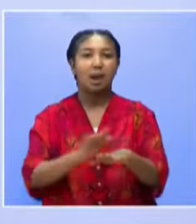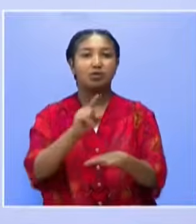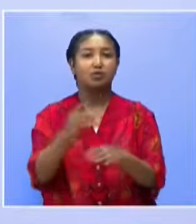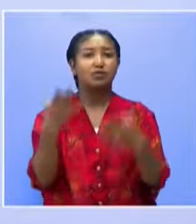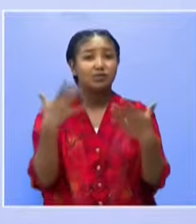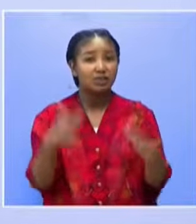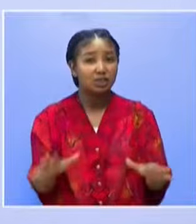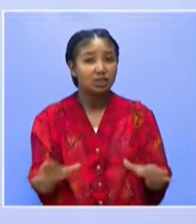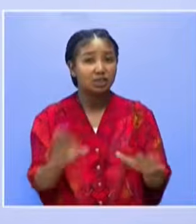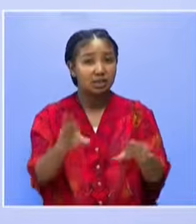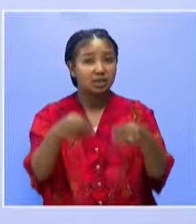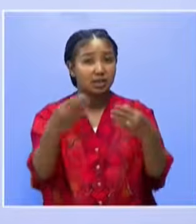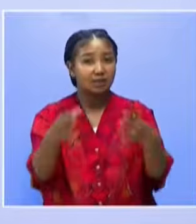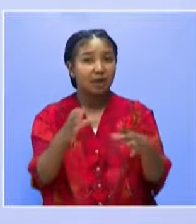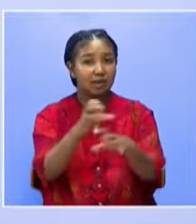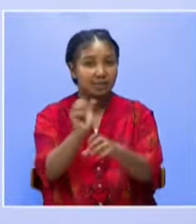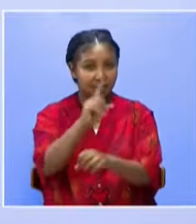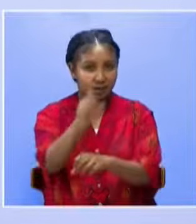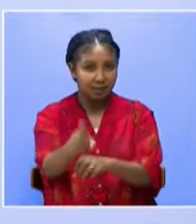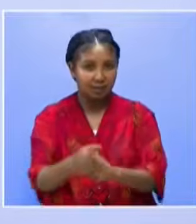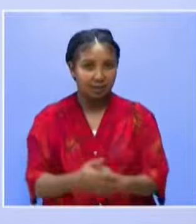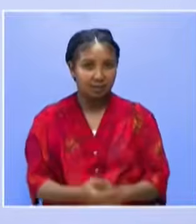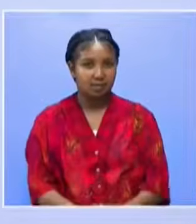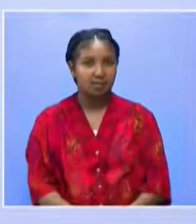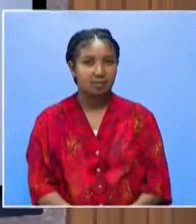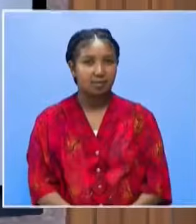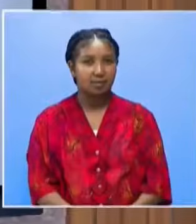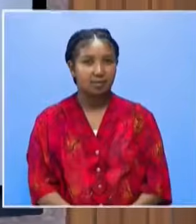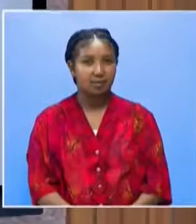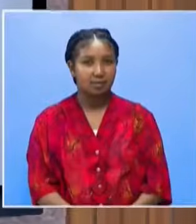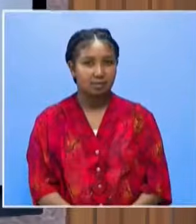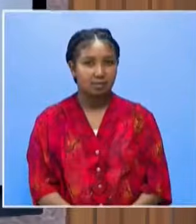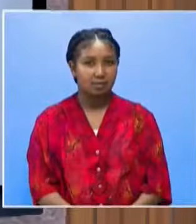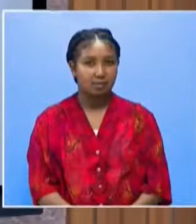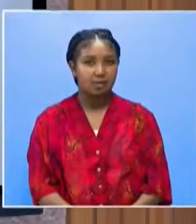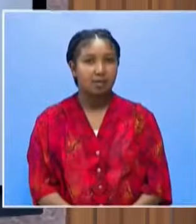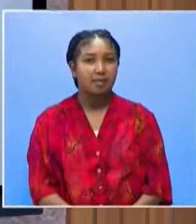finished the given assignment. There, please.